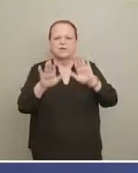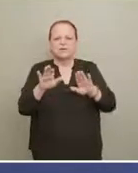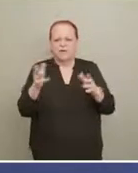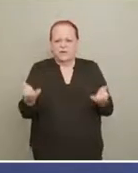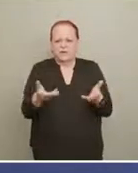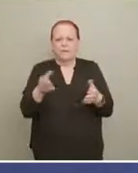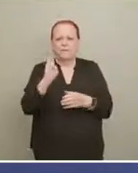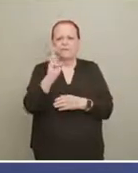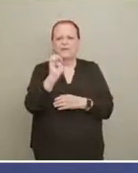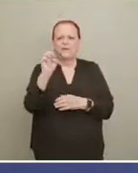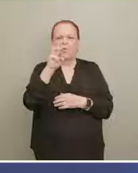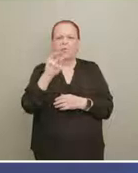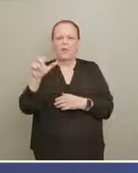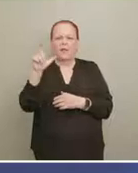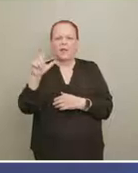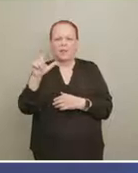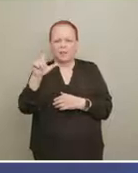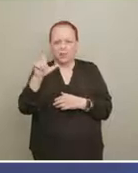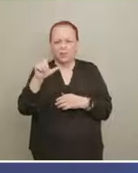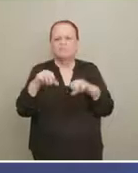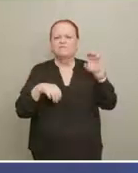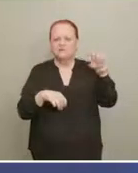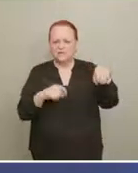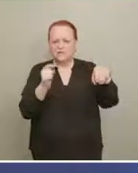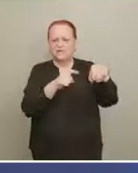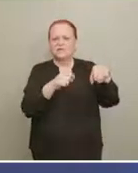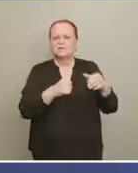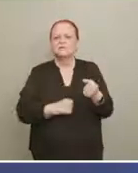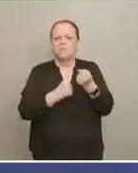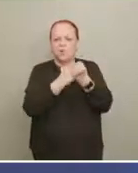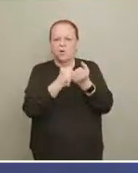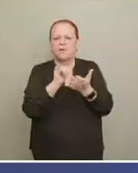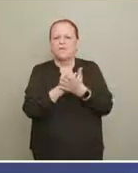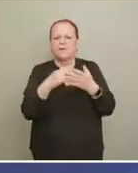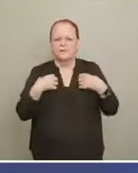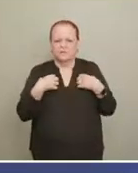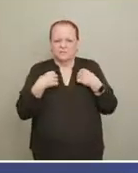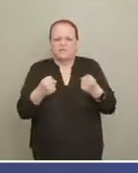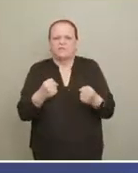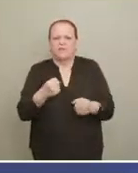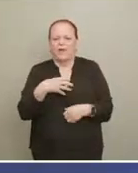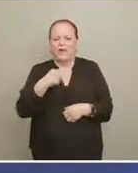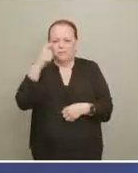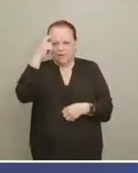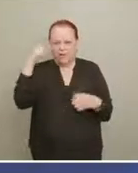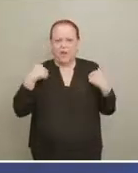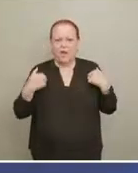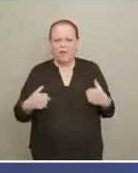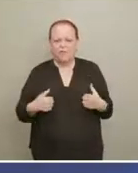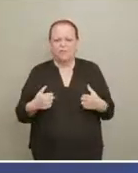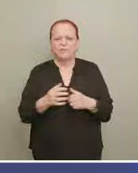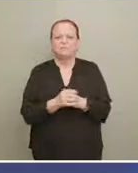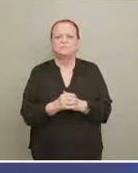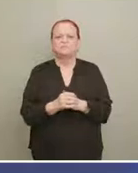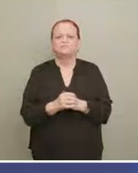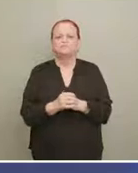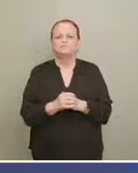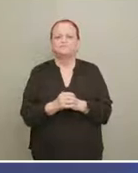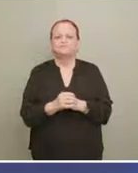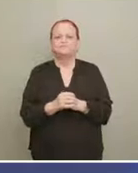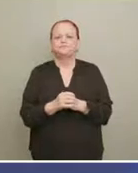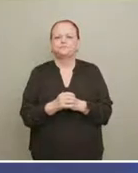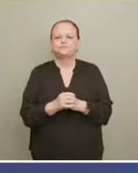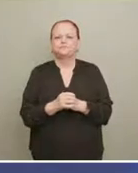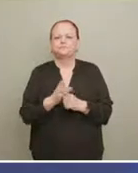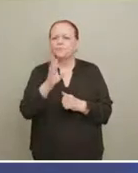facility to support the mental health and recovery of our OC community. We are going to be talking